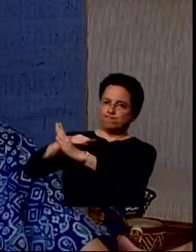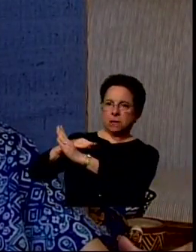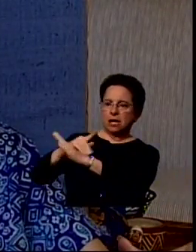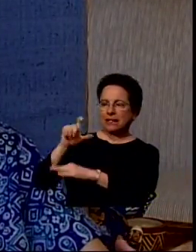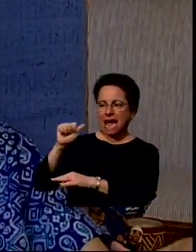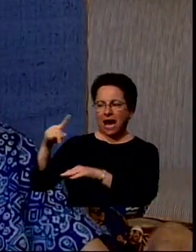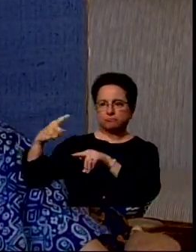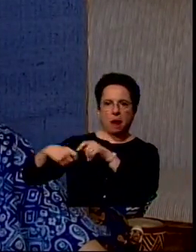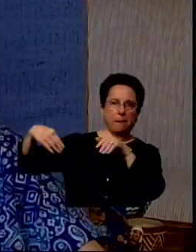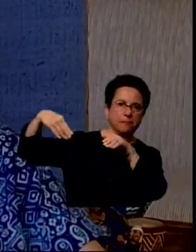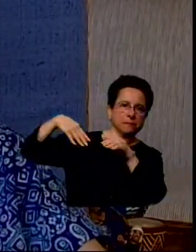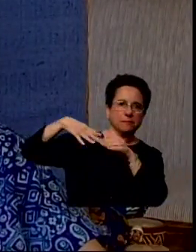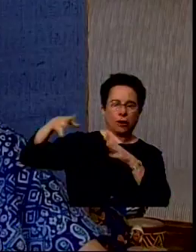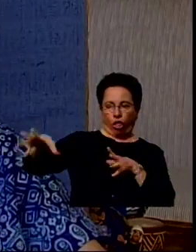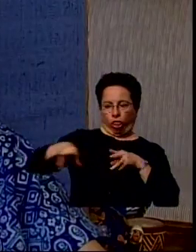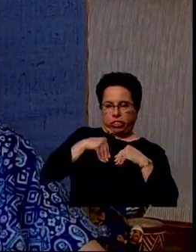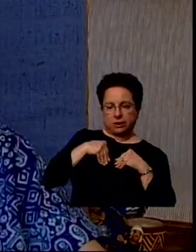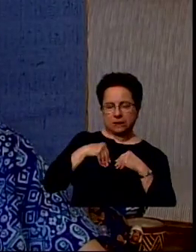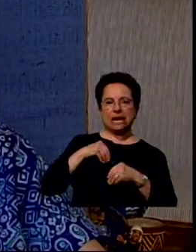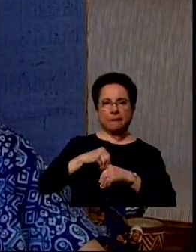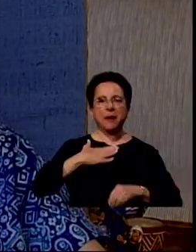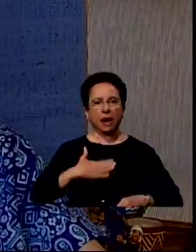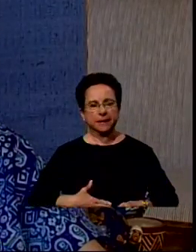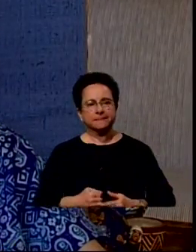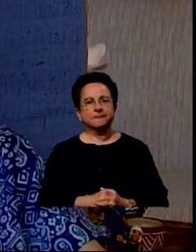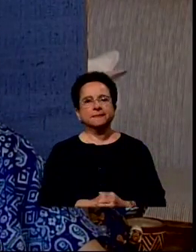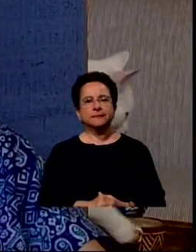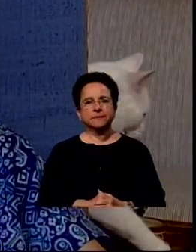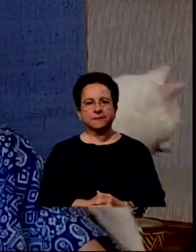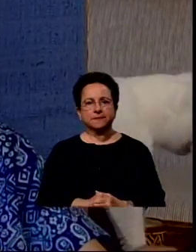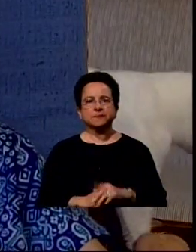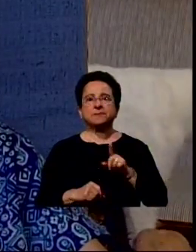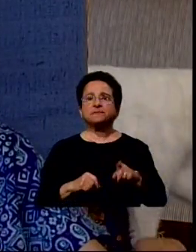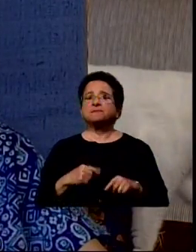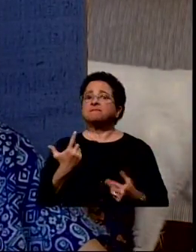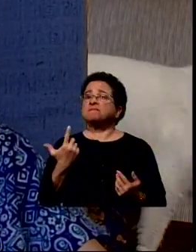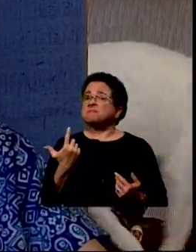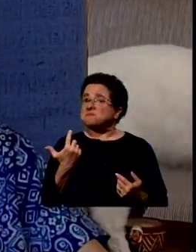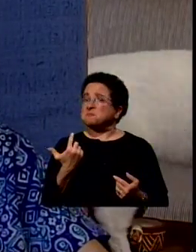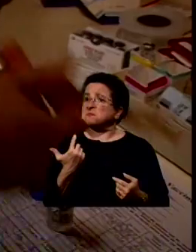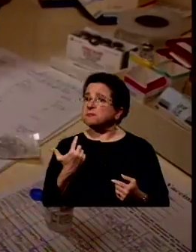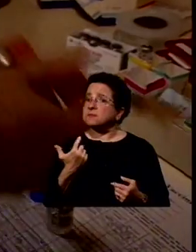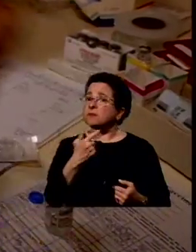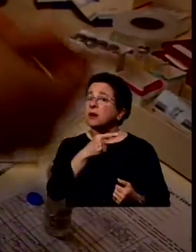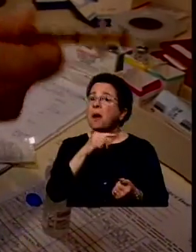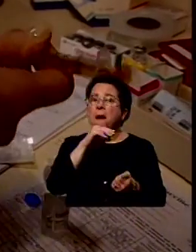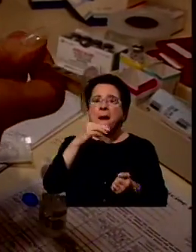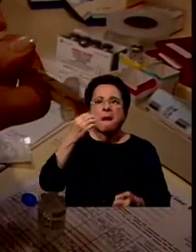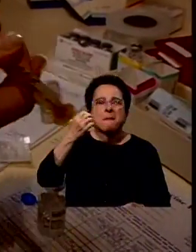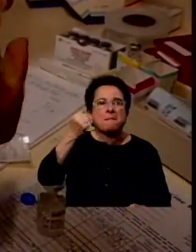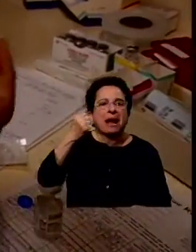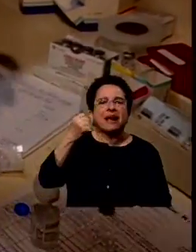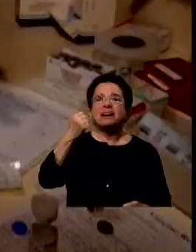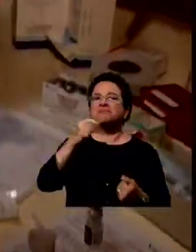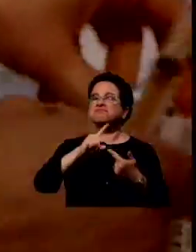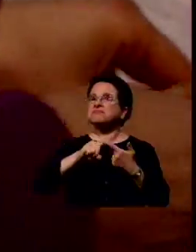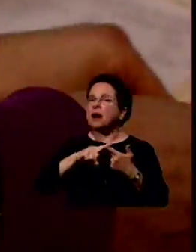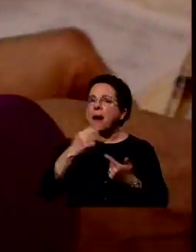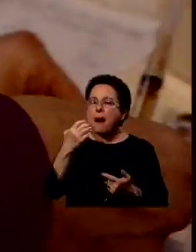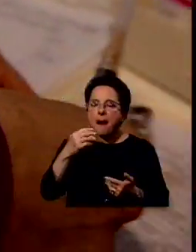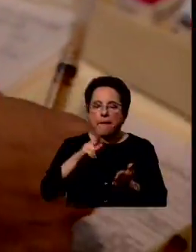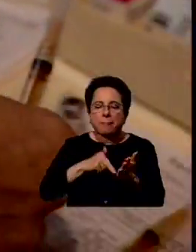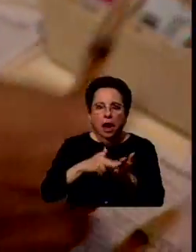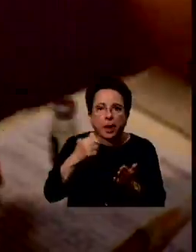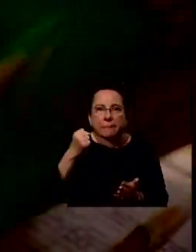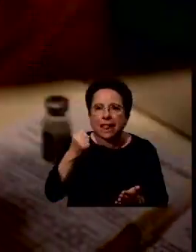it. And calcium and iron both help prevent lead from being absorbed by the body. Judith says products